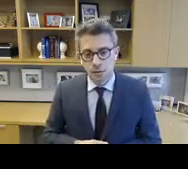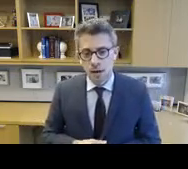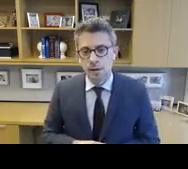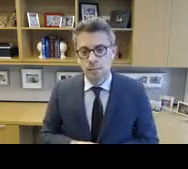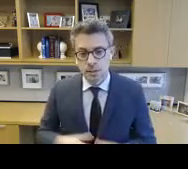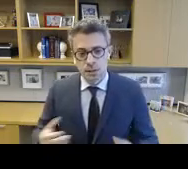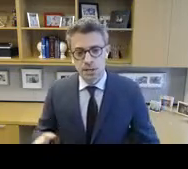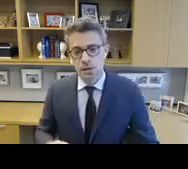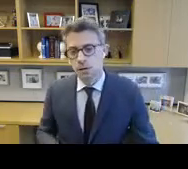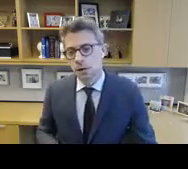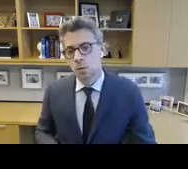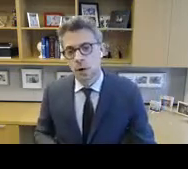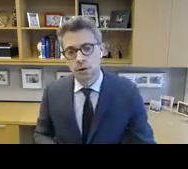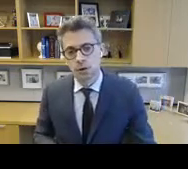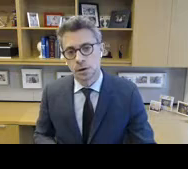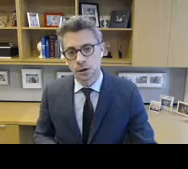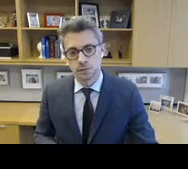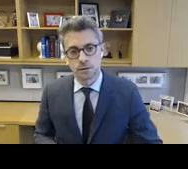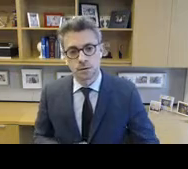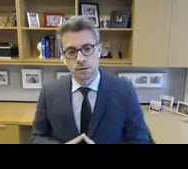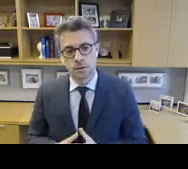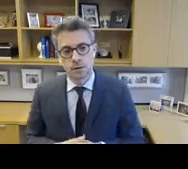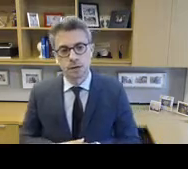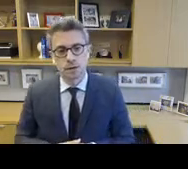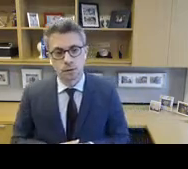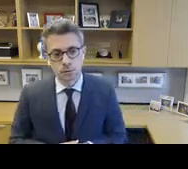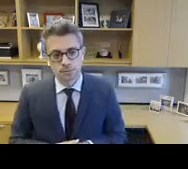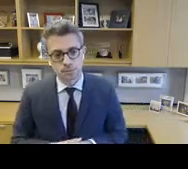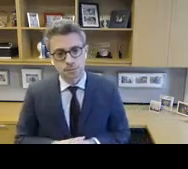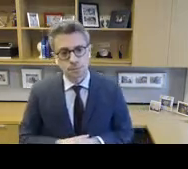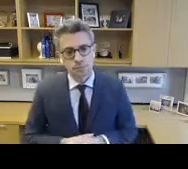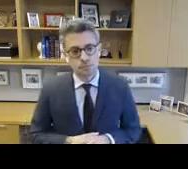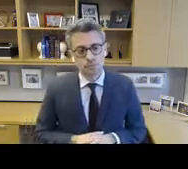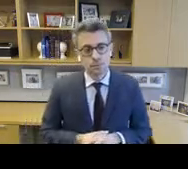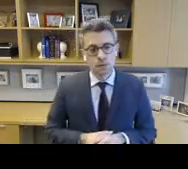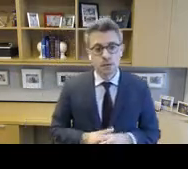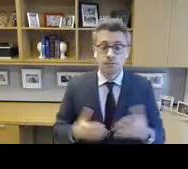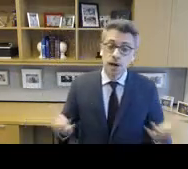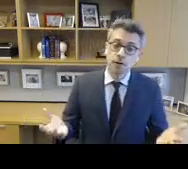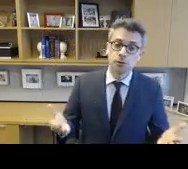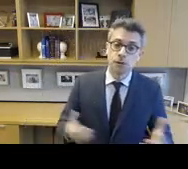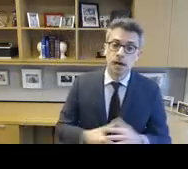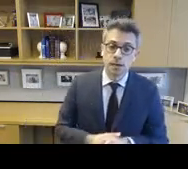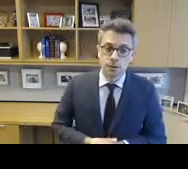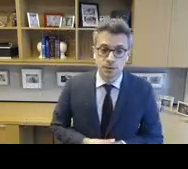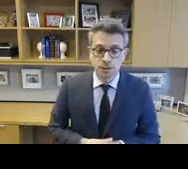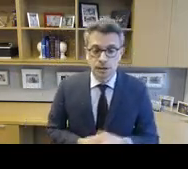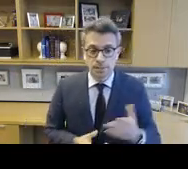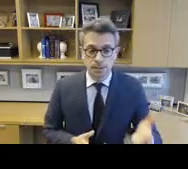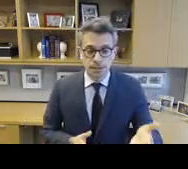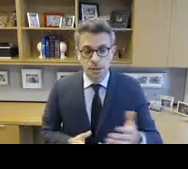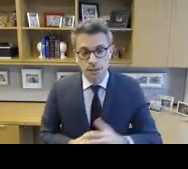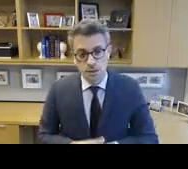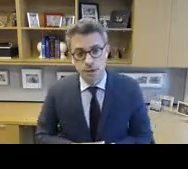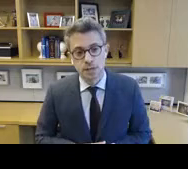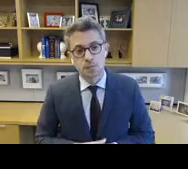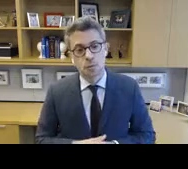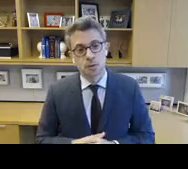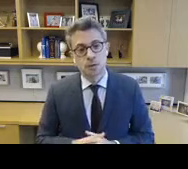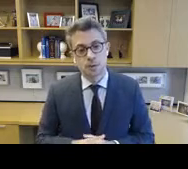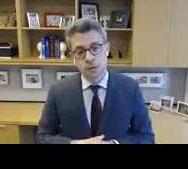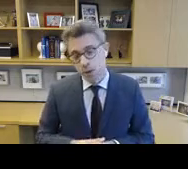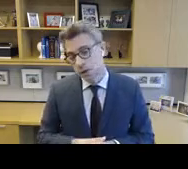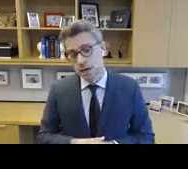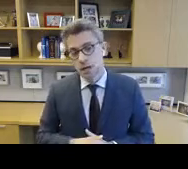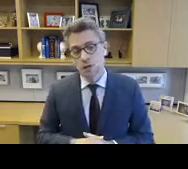grab them, let's just take a look at what your gift can do. So $500, it's on the screen,